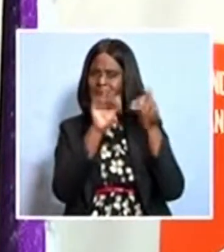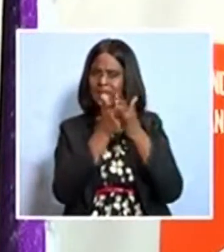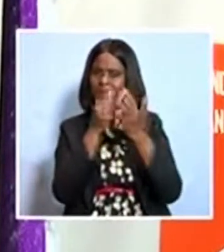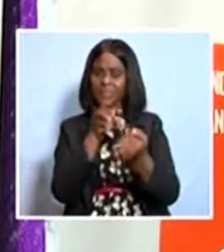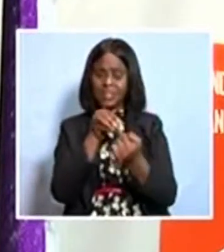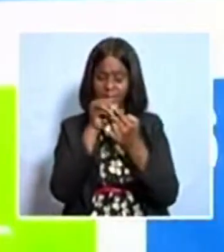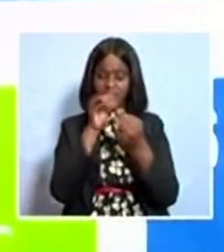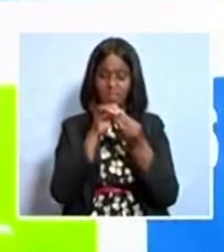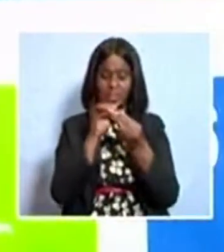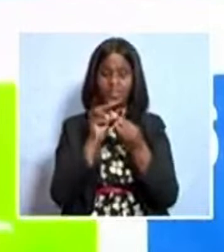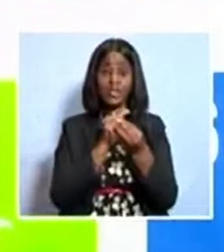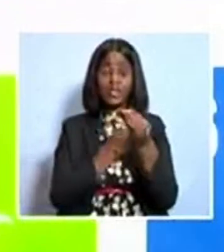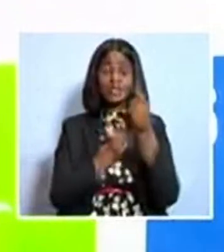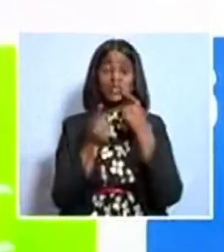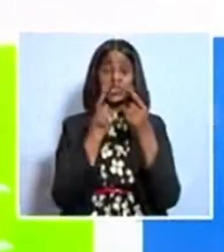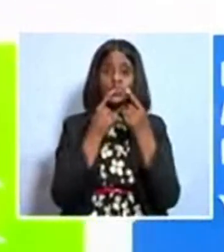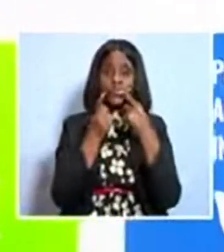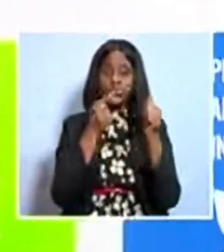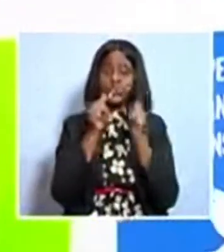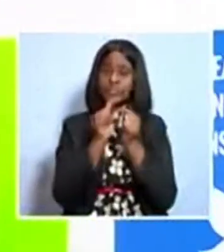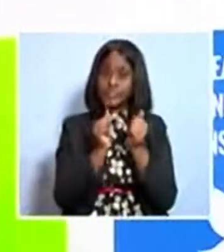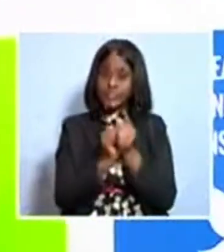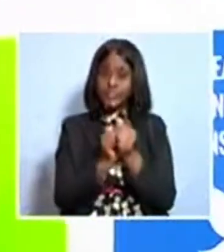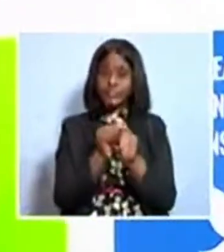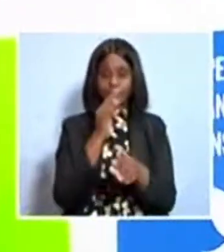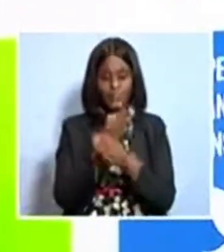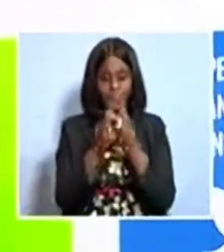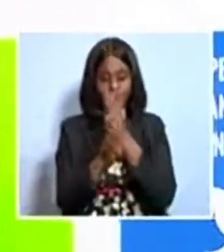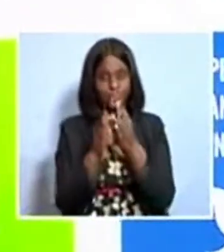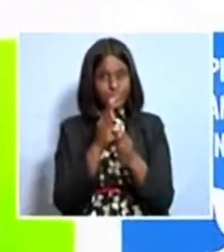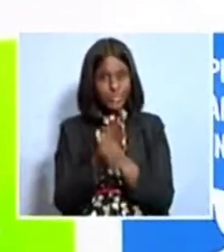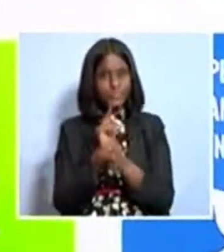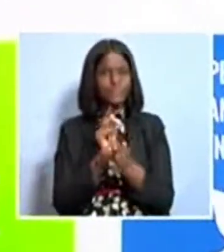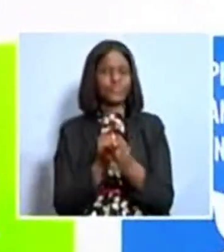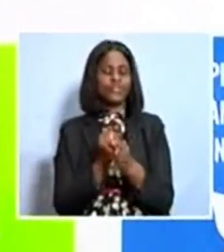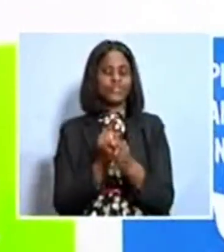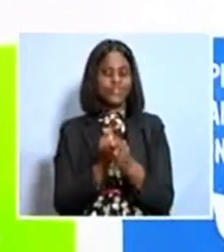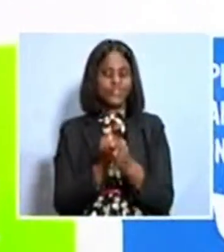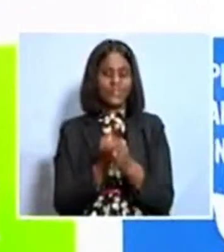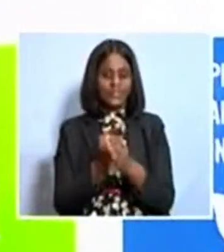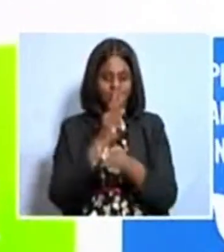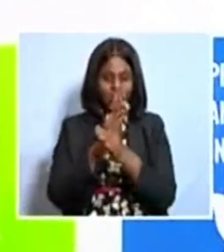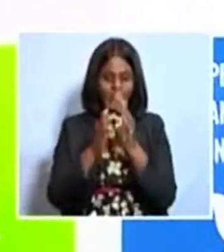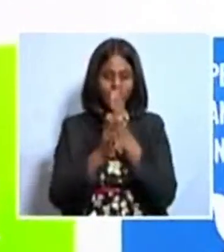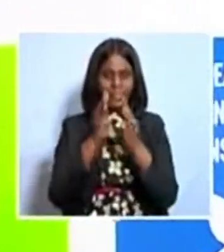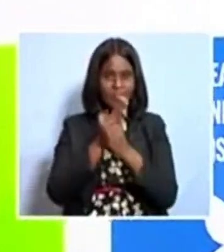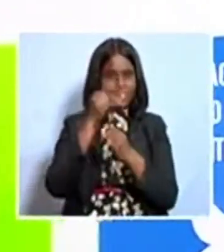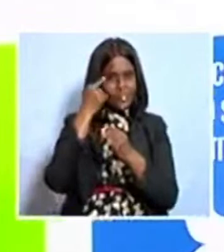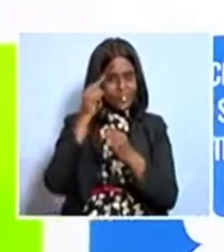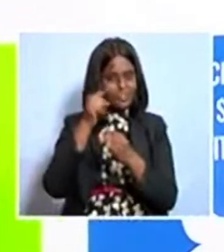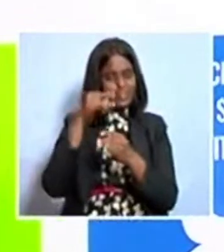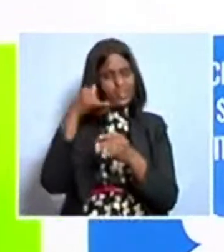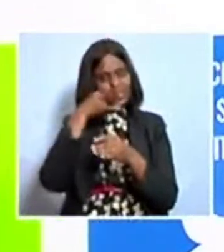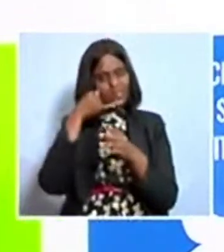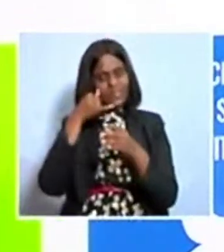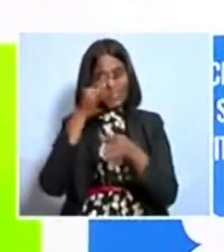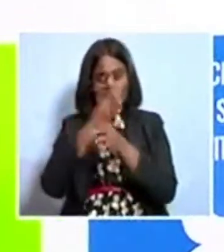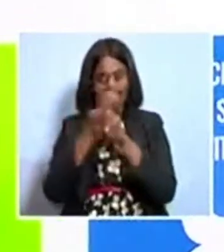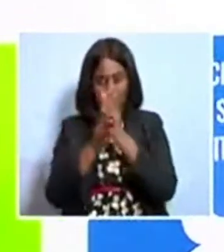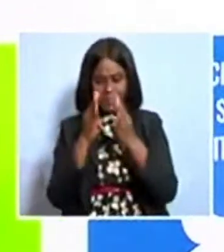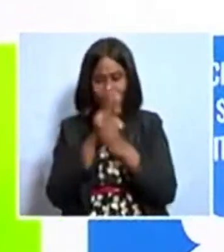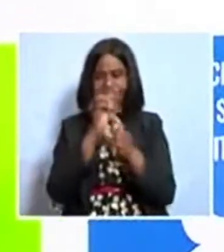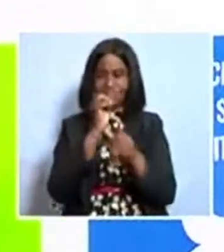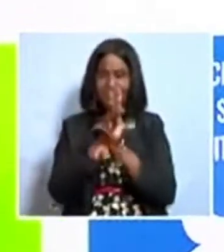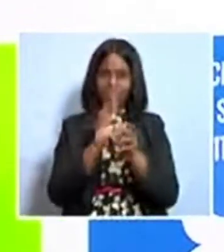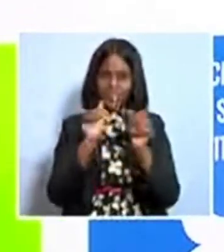Especially when we speak about infrastructure, is that phone infrastructure available within